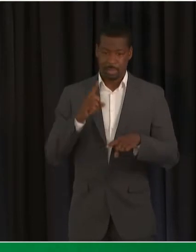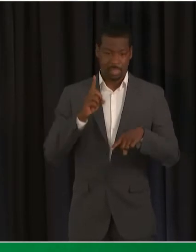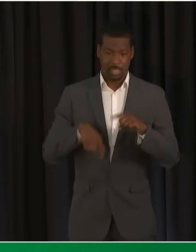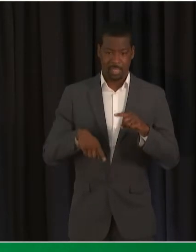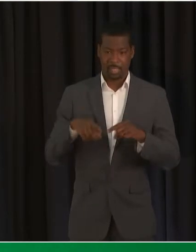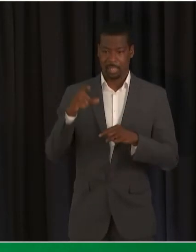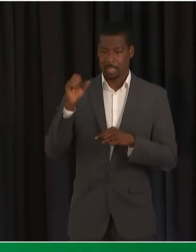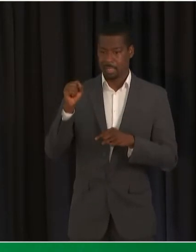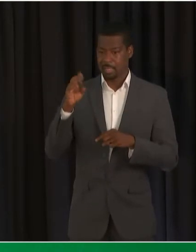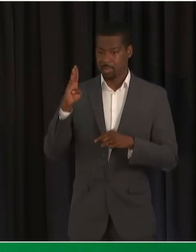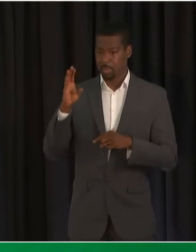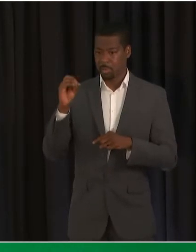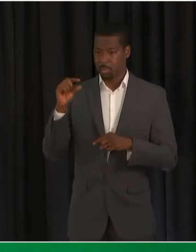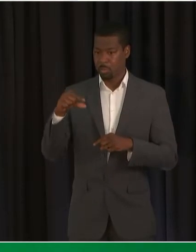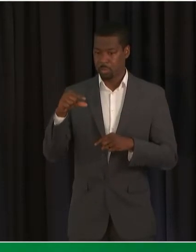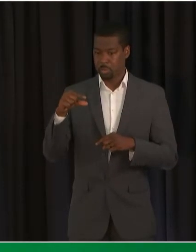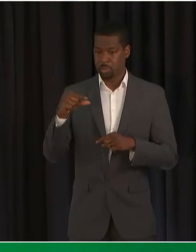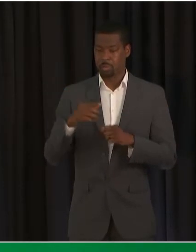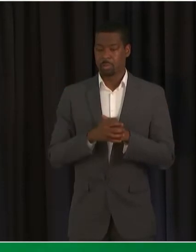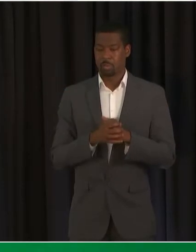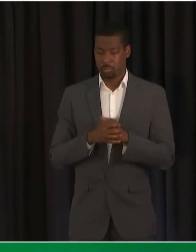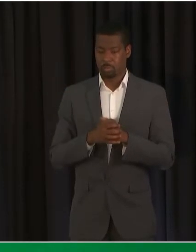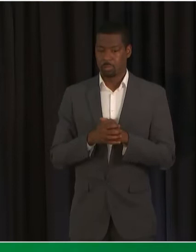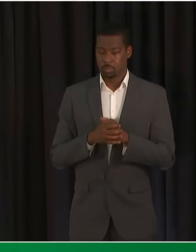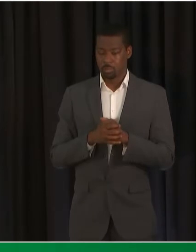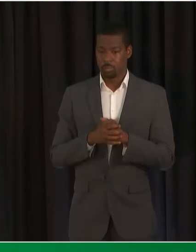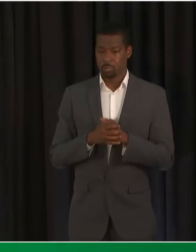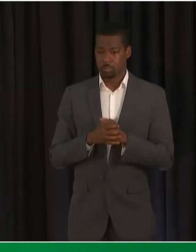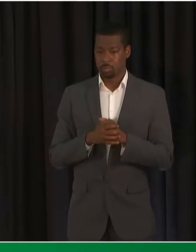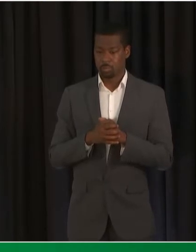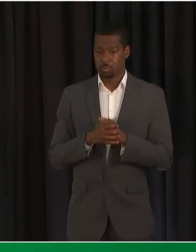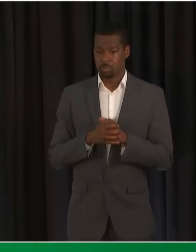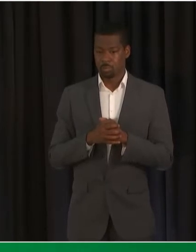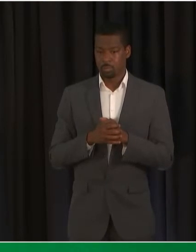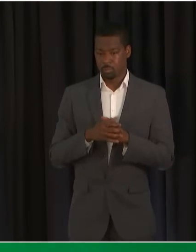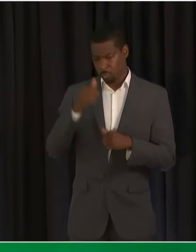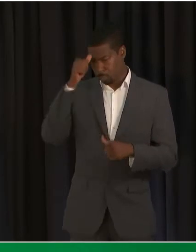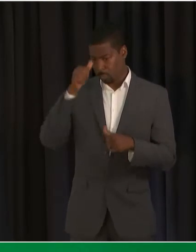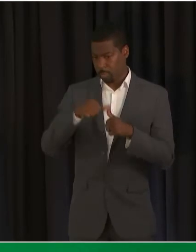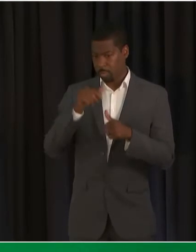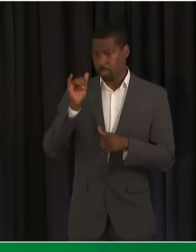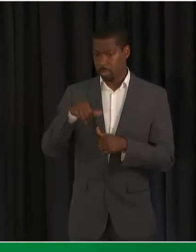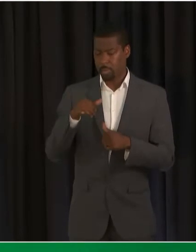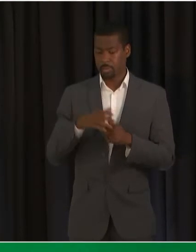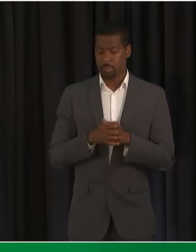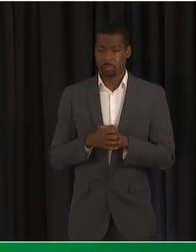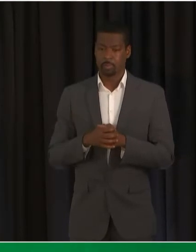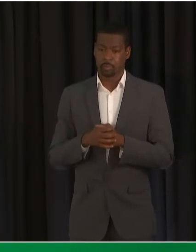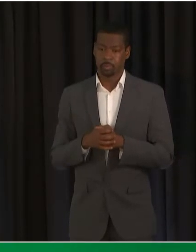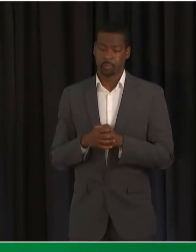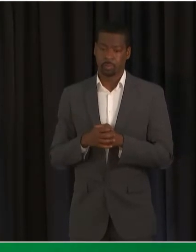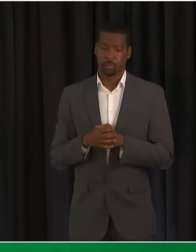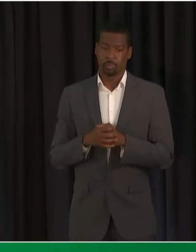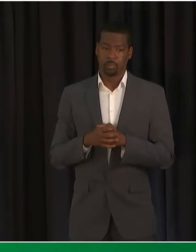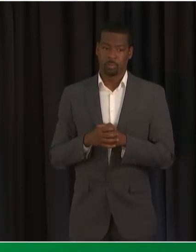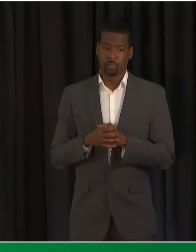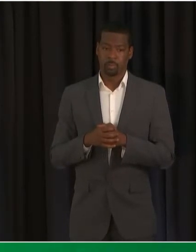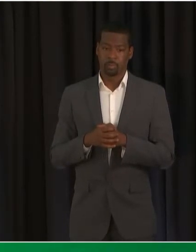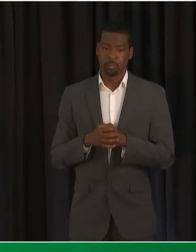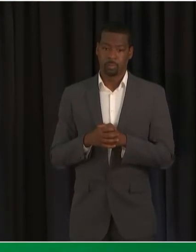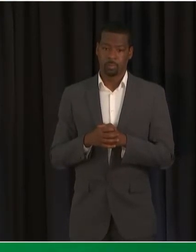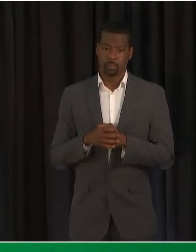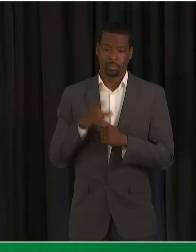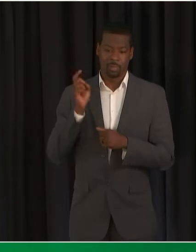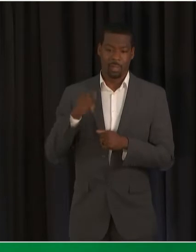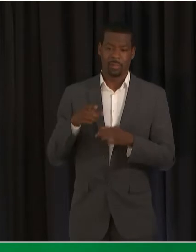can't have an SVOG, right? Shuttered Venue Operators Grant, so keep that in mind. So,